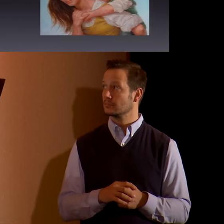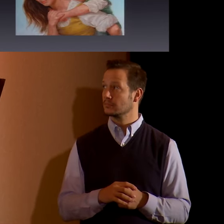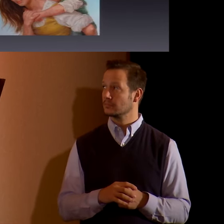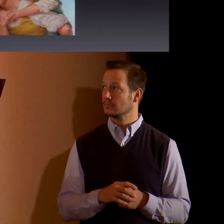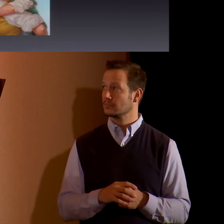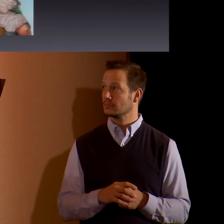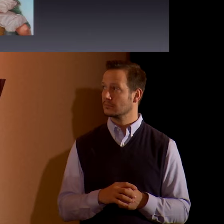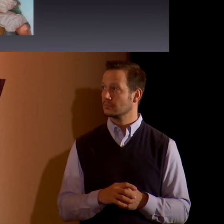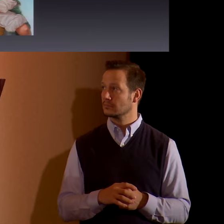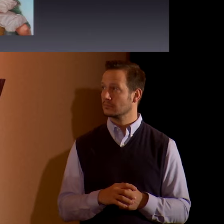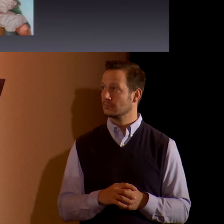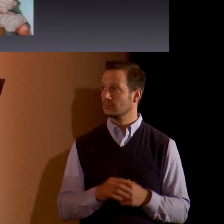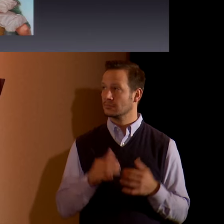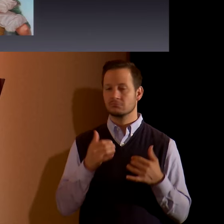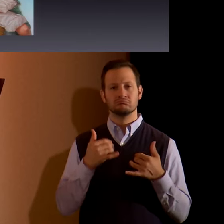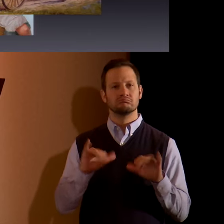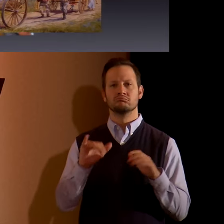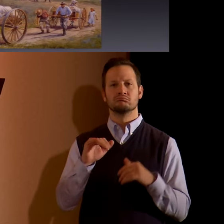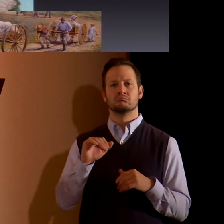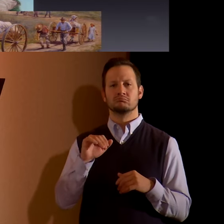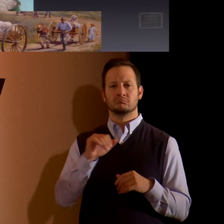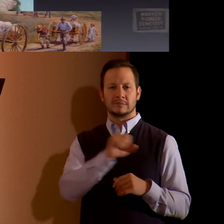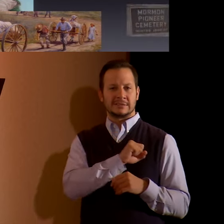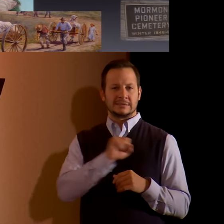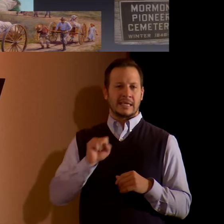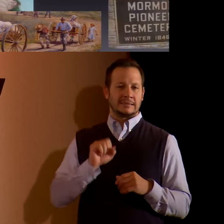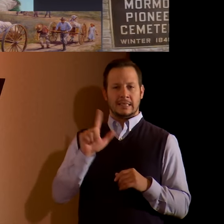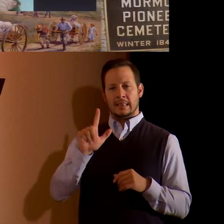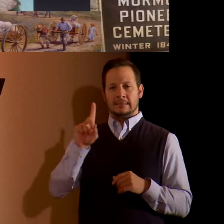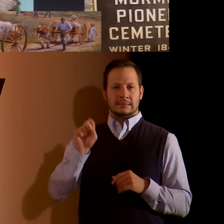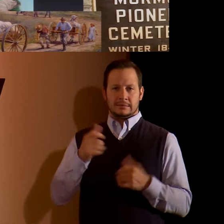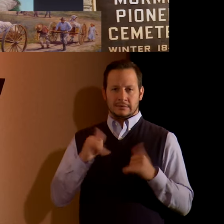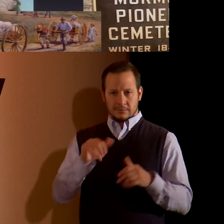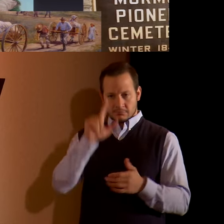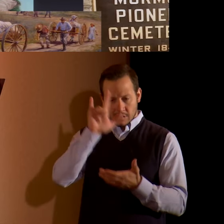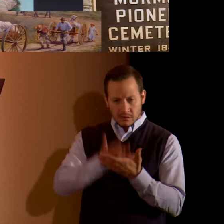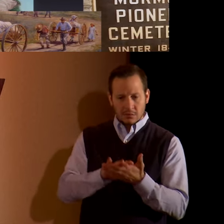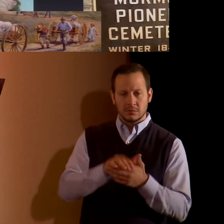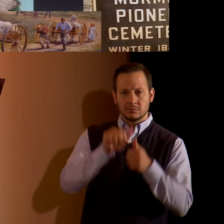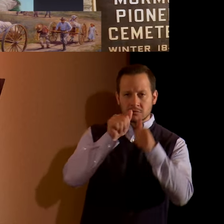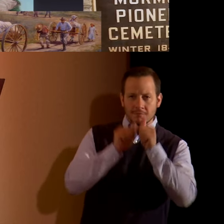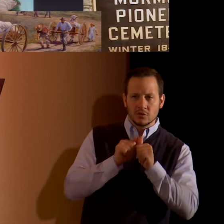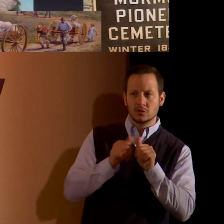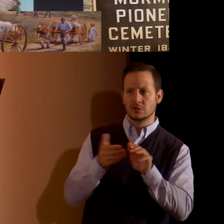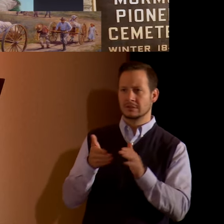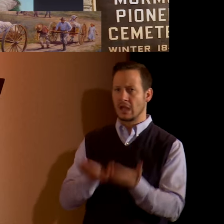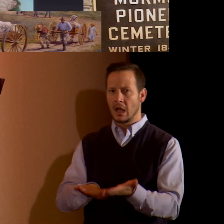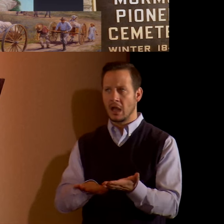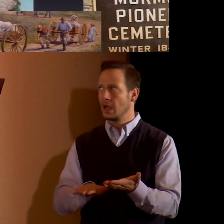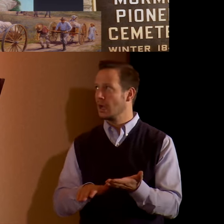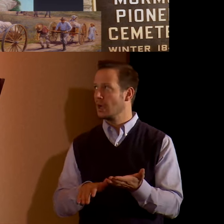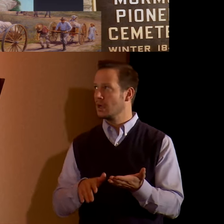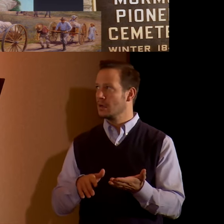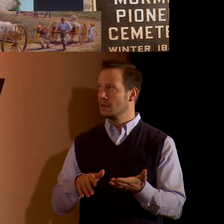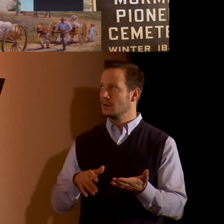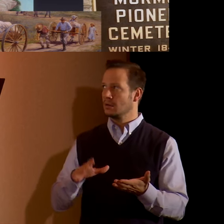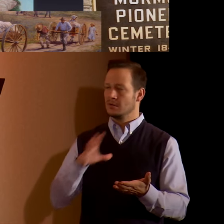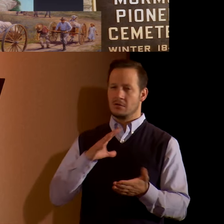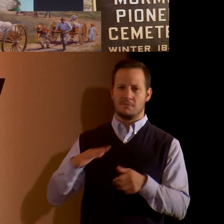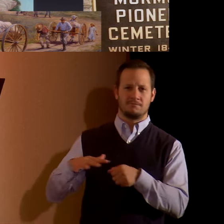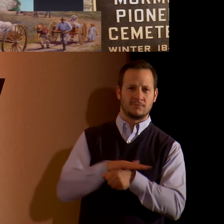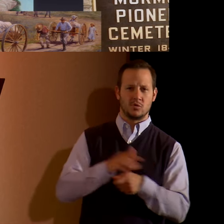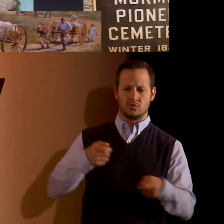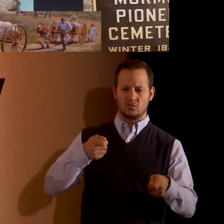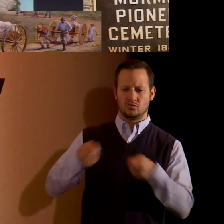And yet, the saints believed. They suffered. Some died. They accepted intrusive control over their lives